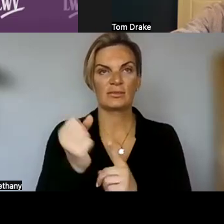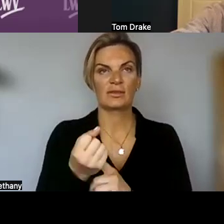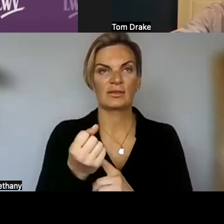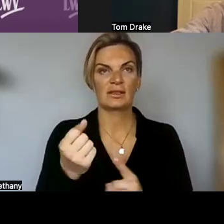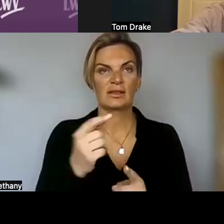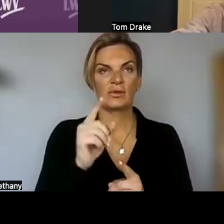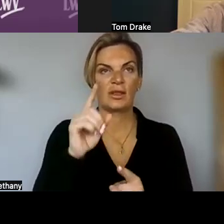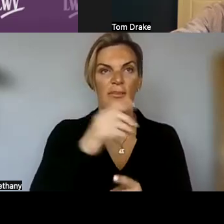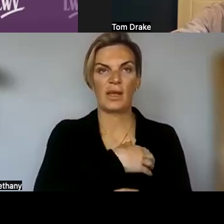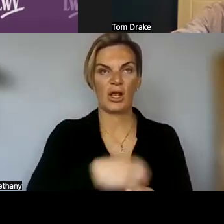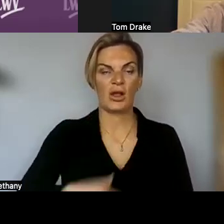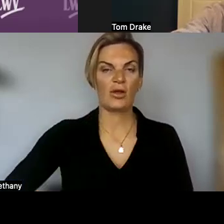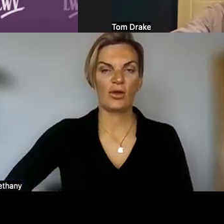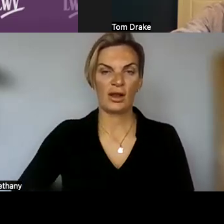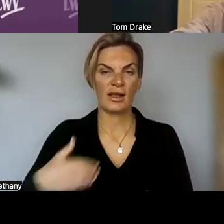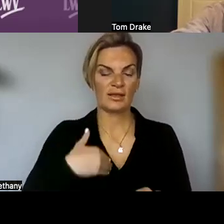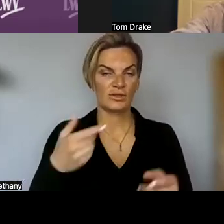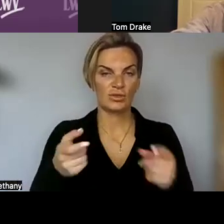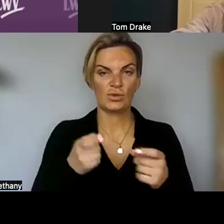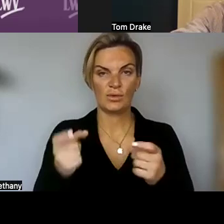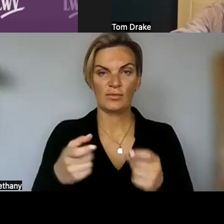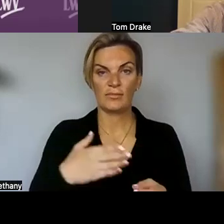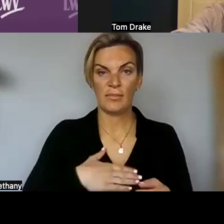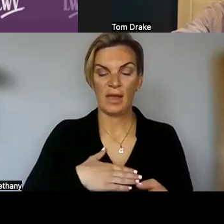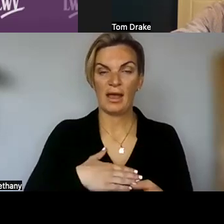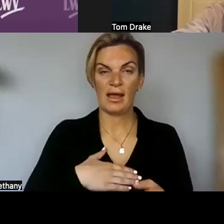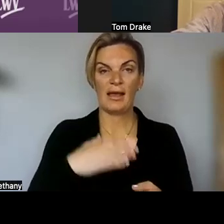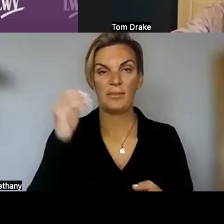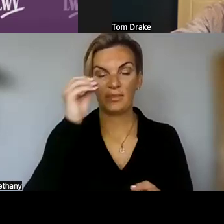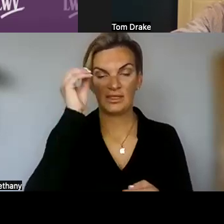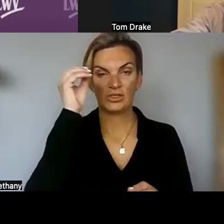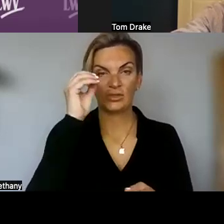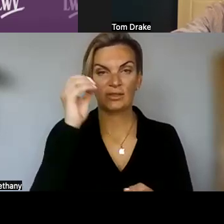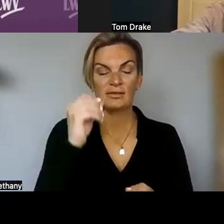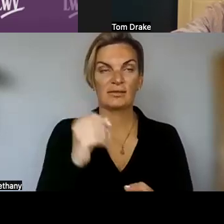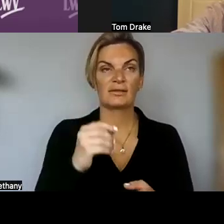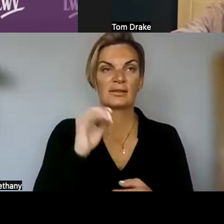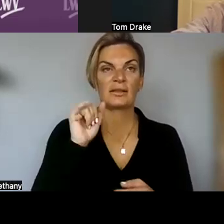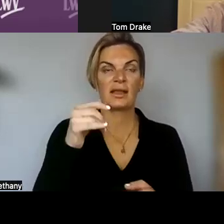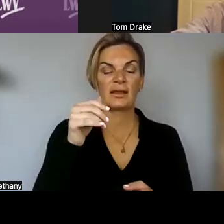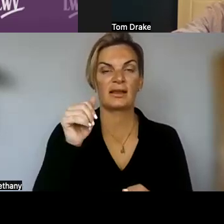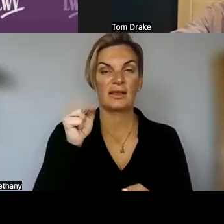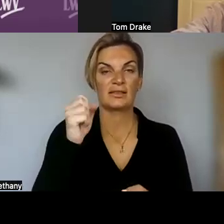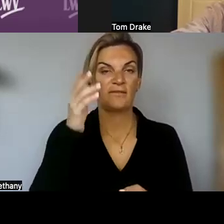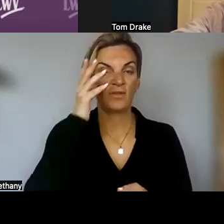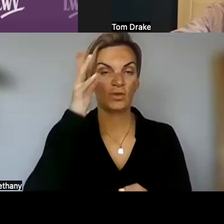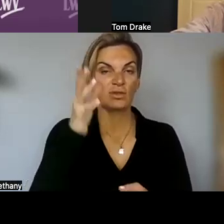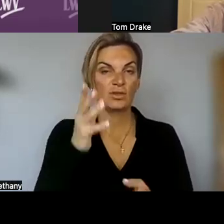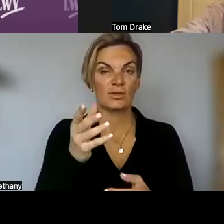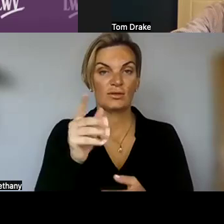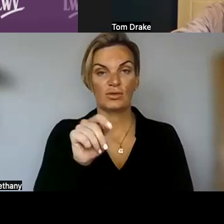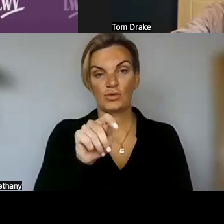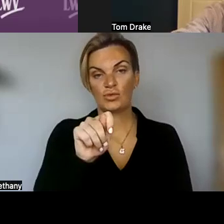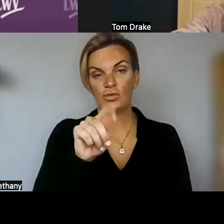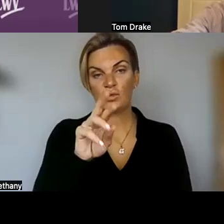control over that. And it's my position, as even a trustee or a future mayor, that I think, we have to respect those